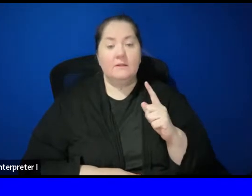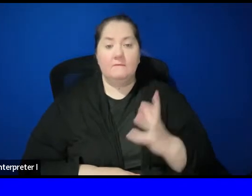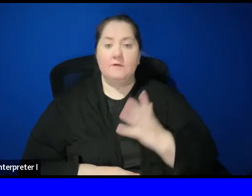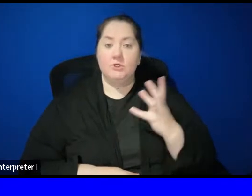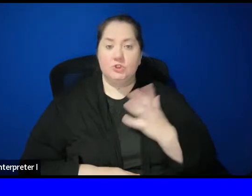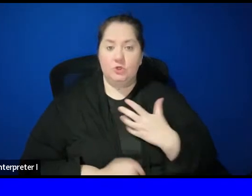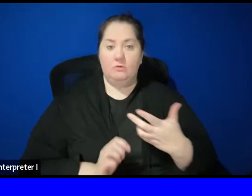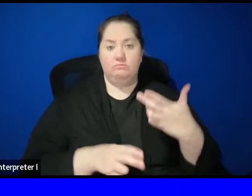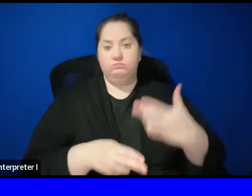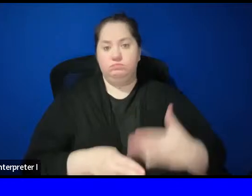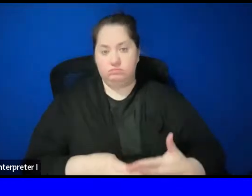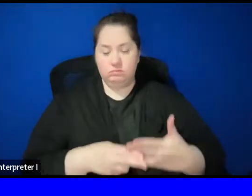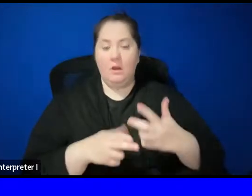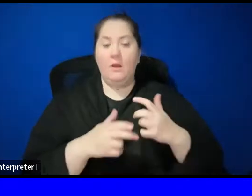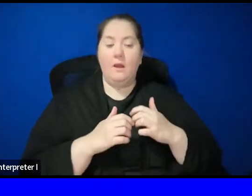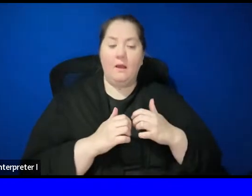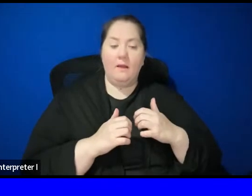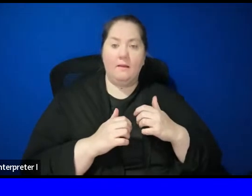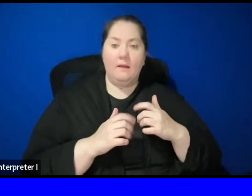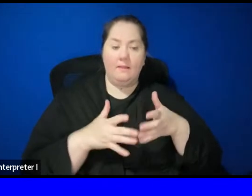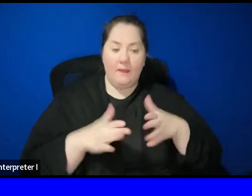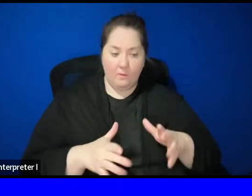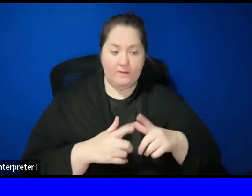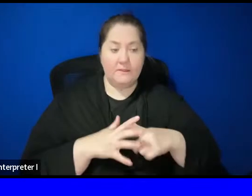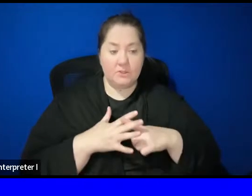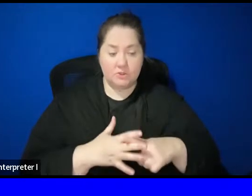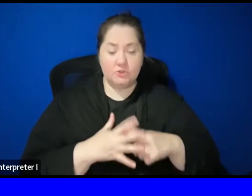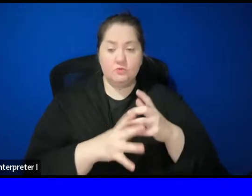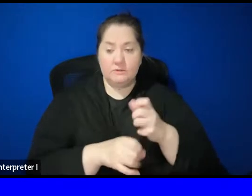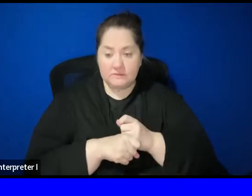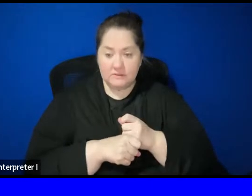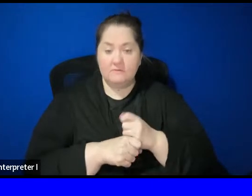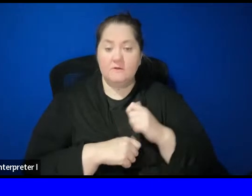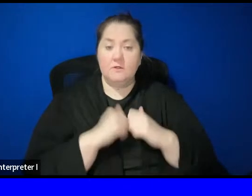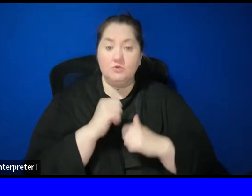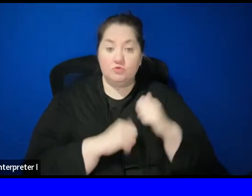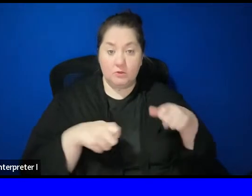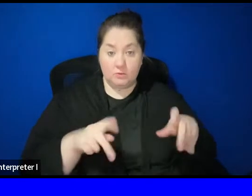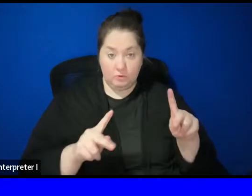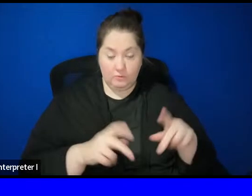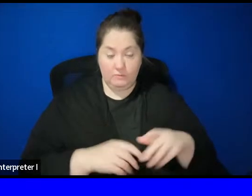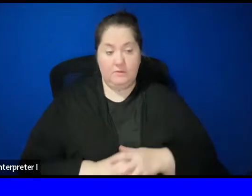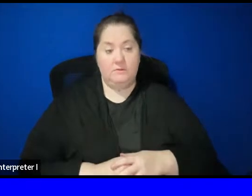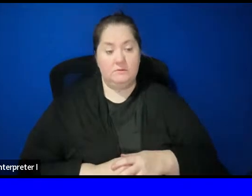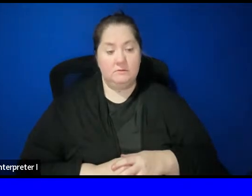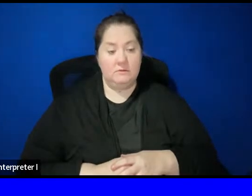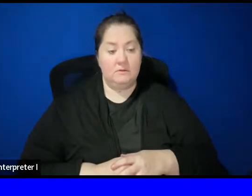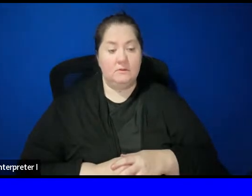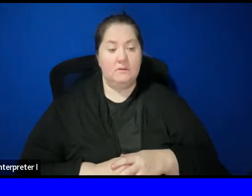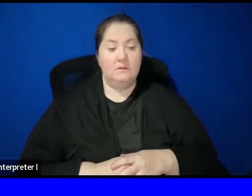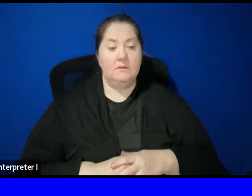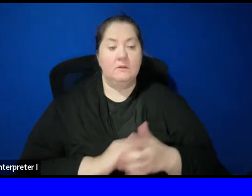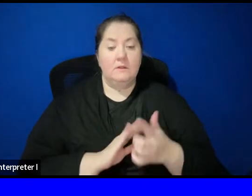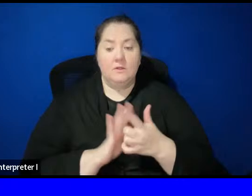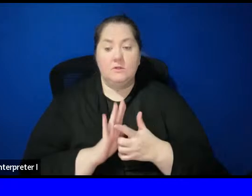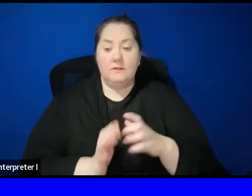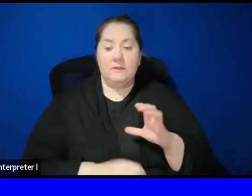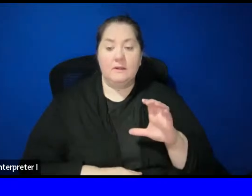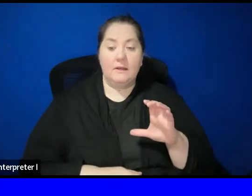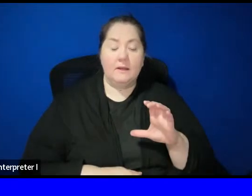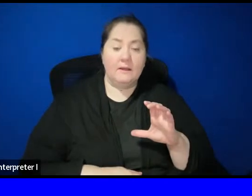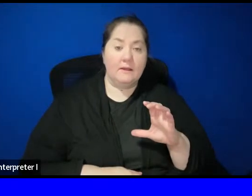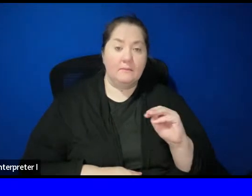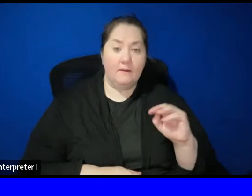the alleyway, allowing the initiator to receive construction permits. This legislation was introduced by Councilmember Allen